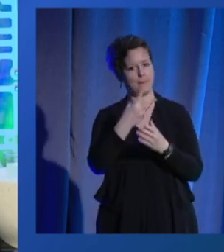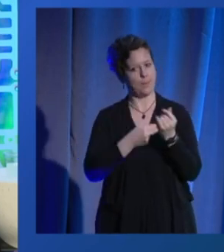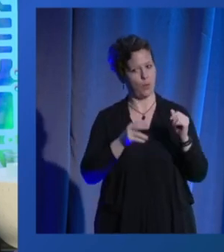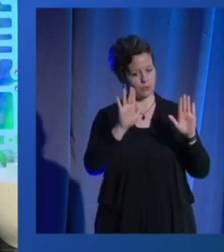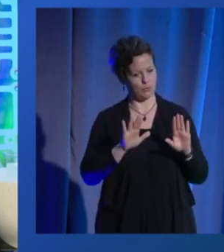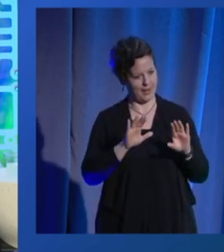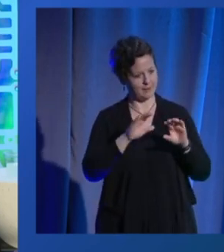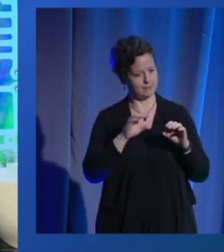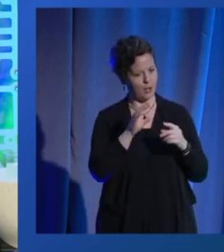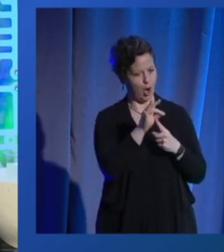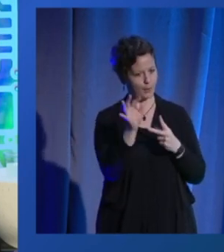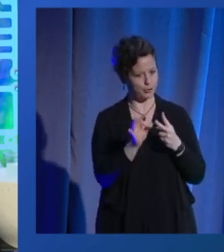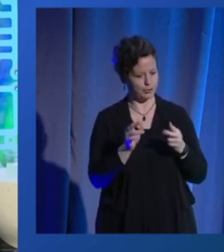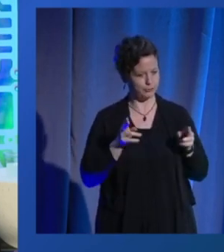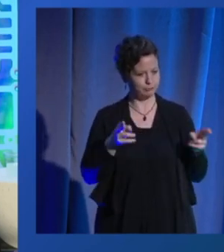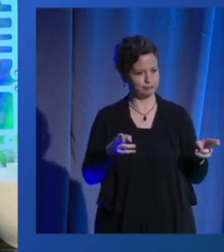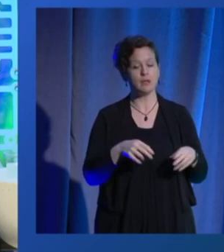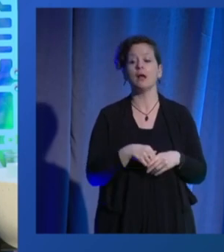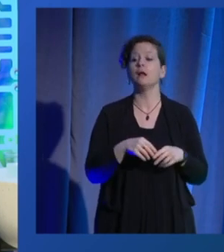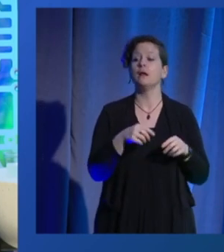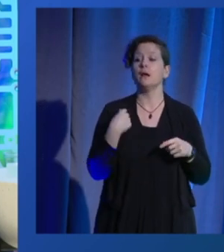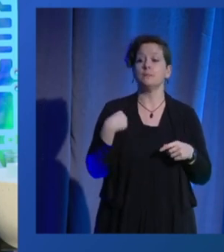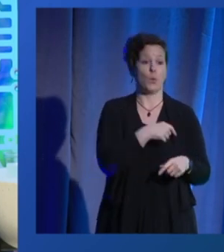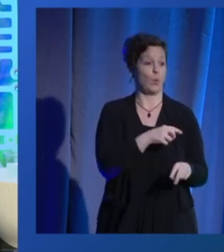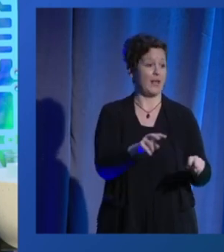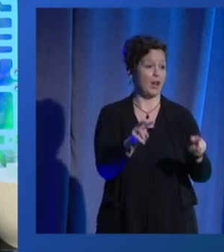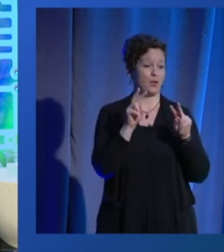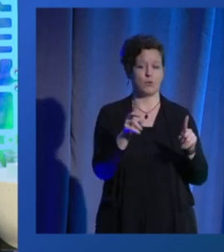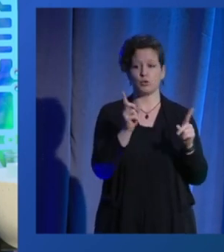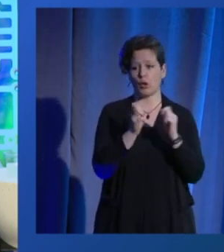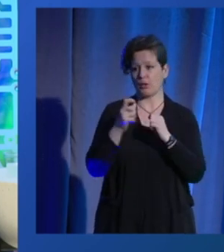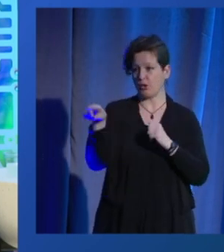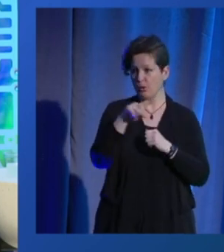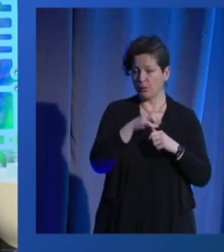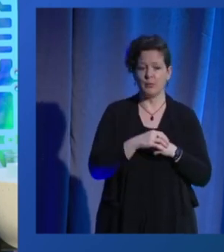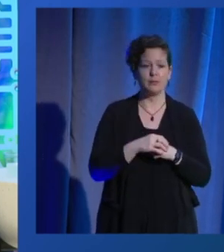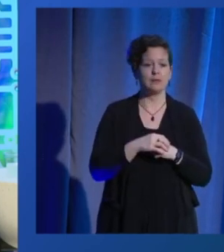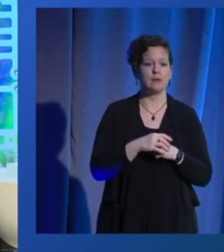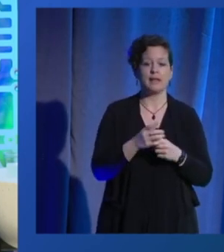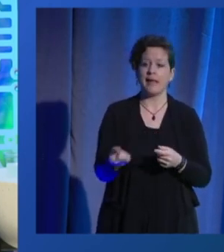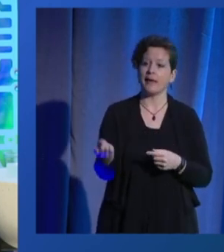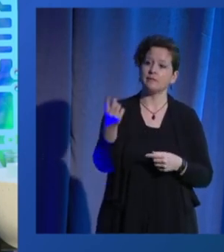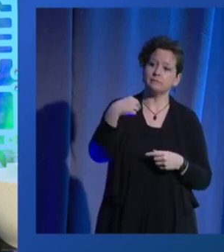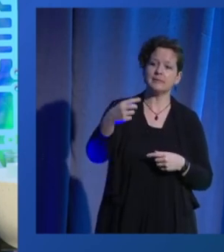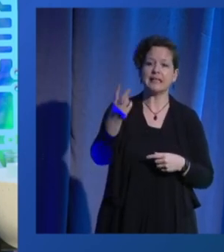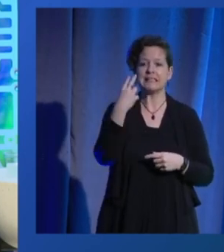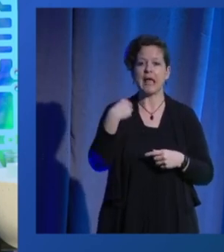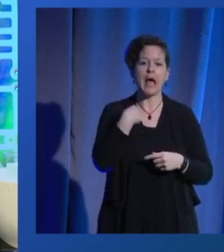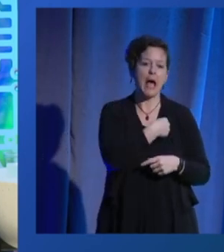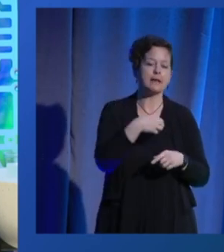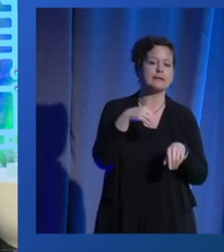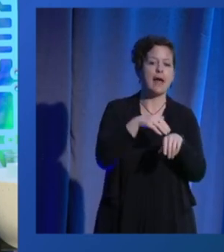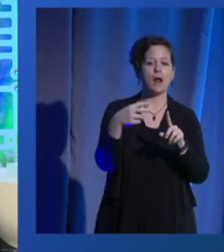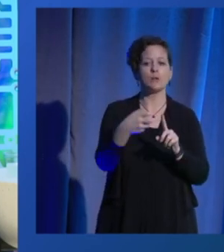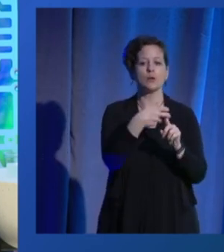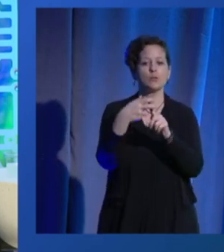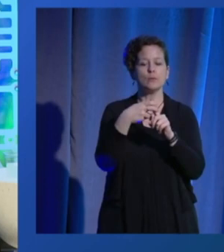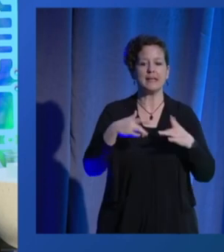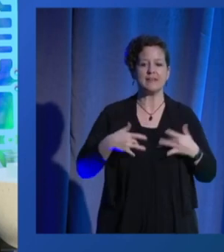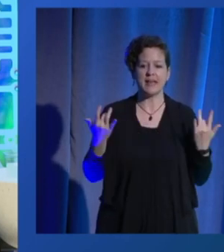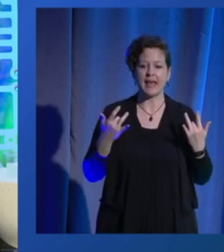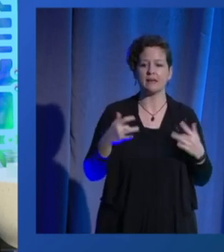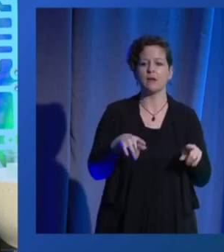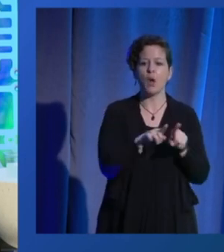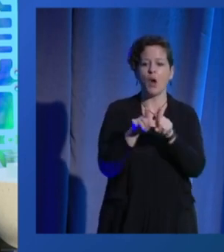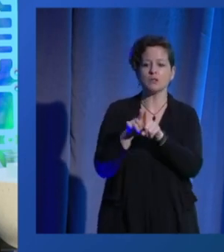said uh we look forward to talking to you right so if you see us at a recruitment event um or even at Awesome Con which I was